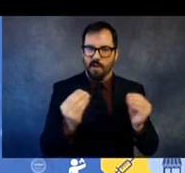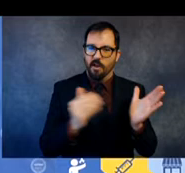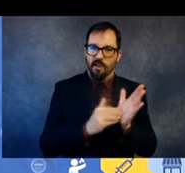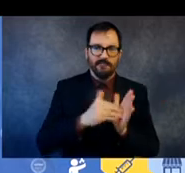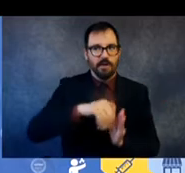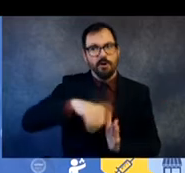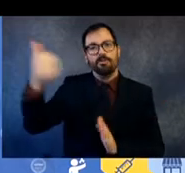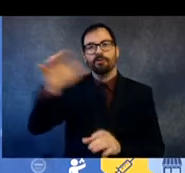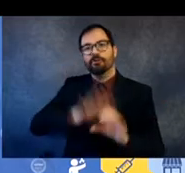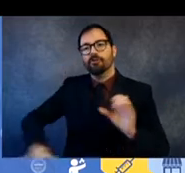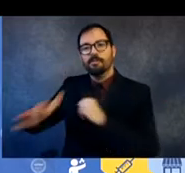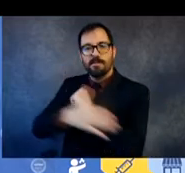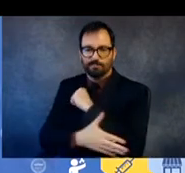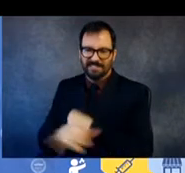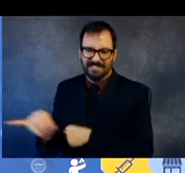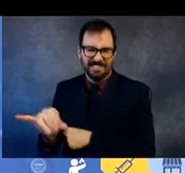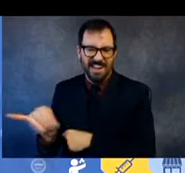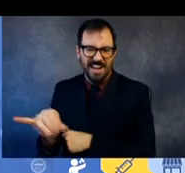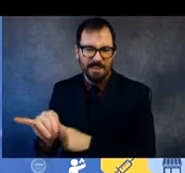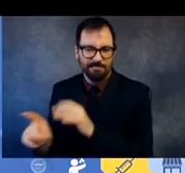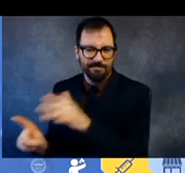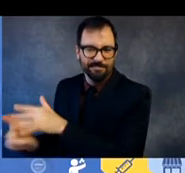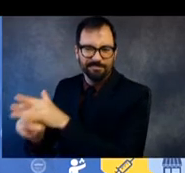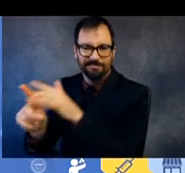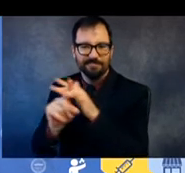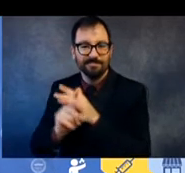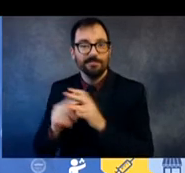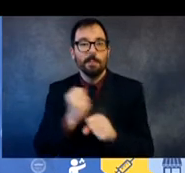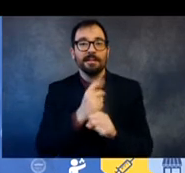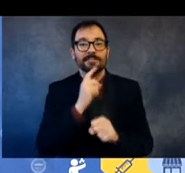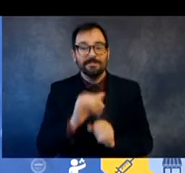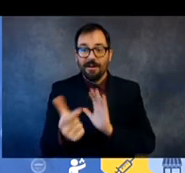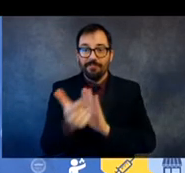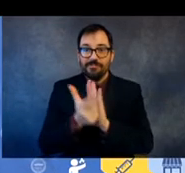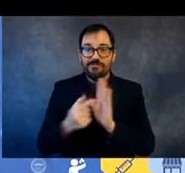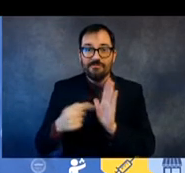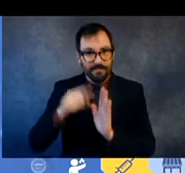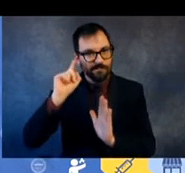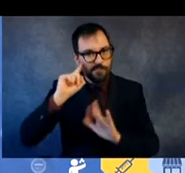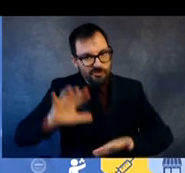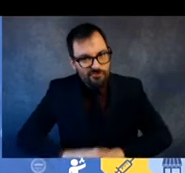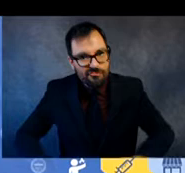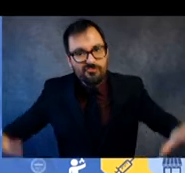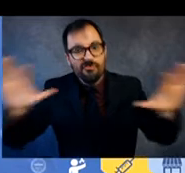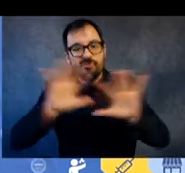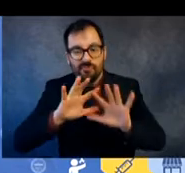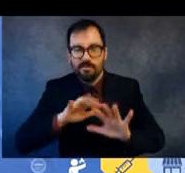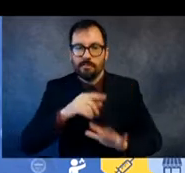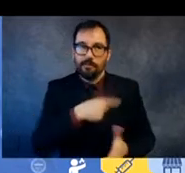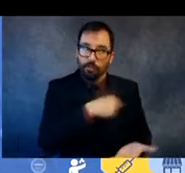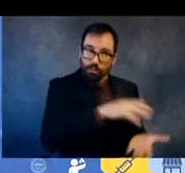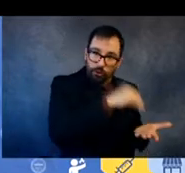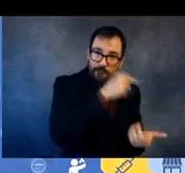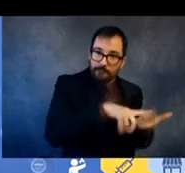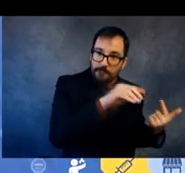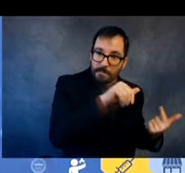we looked at populations that were not receptive to the vaccine, to try to, so we